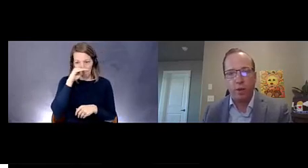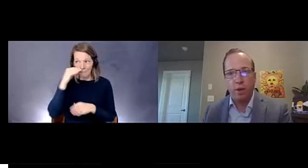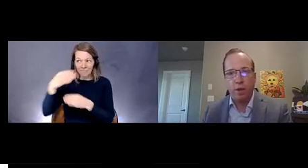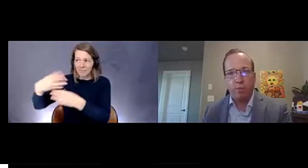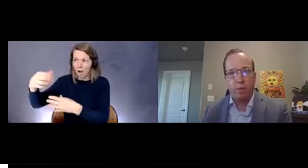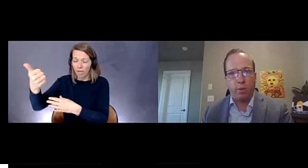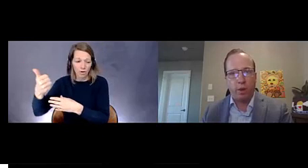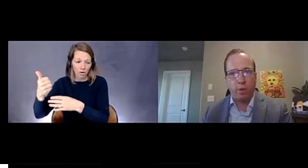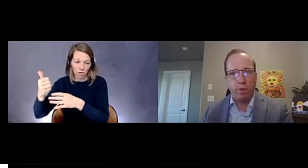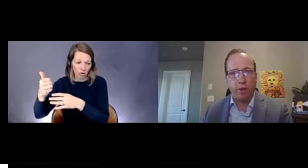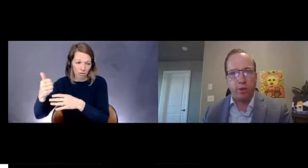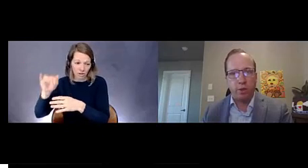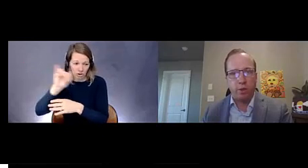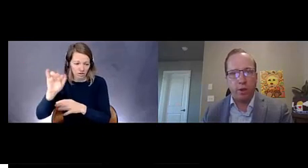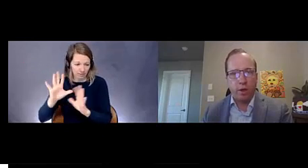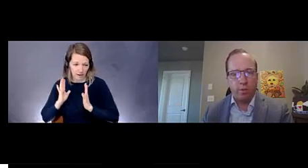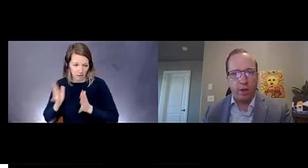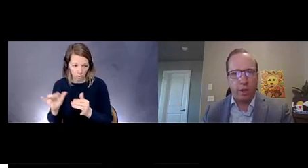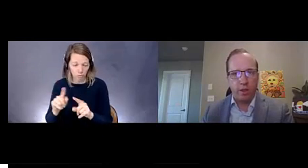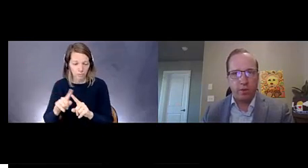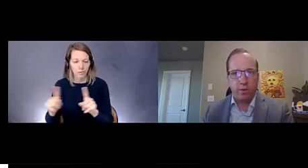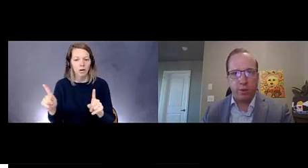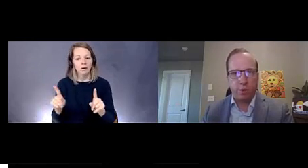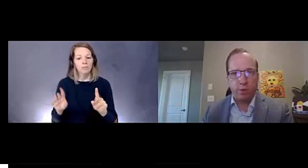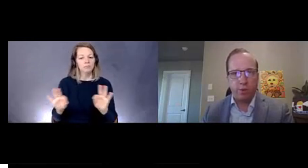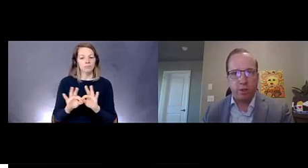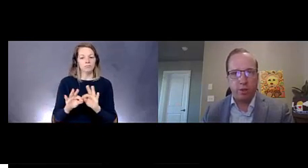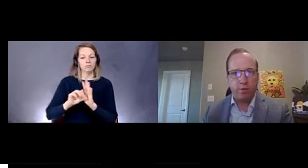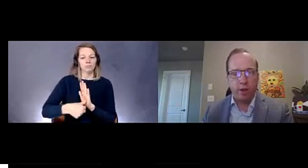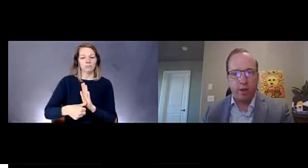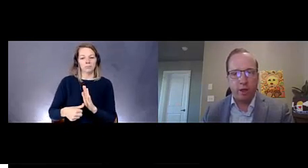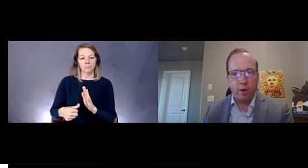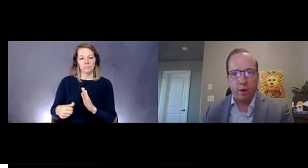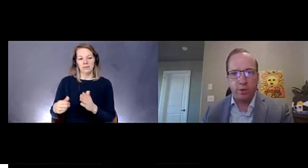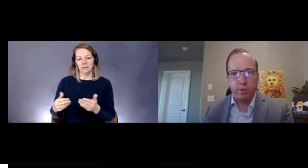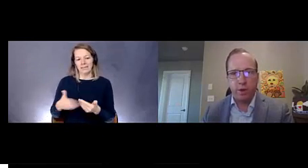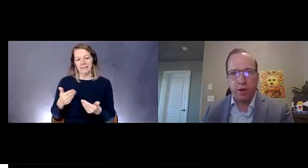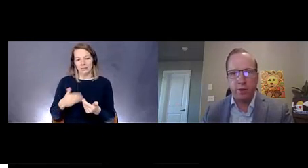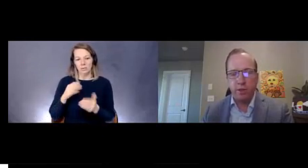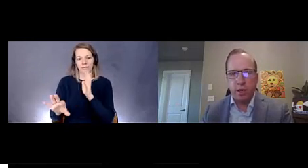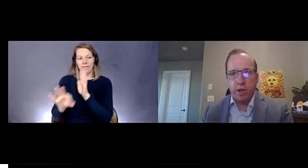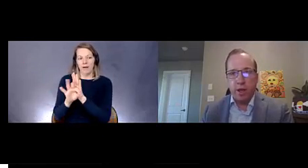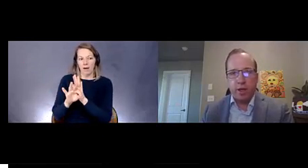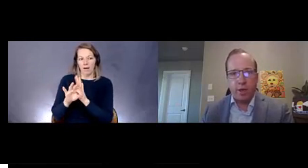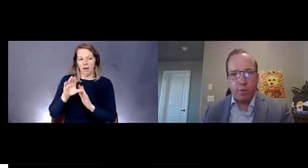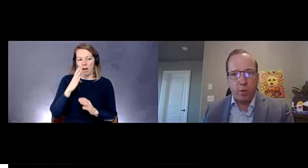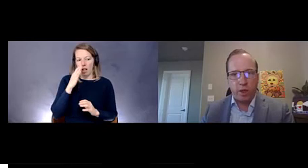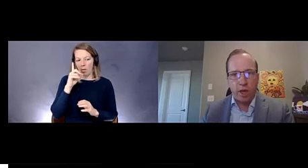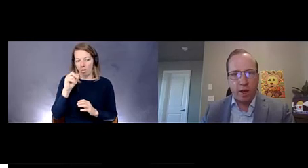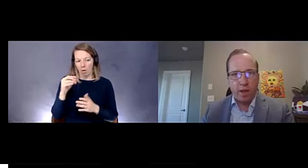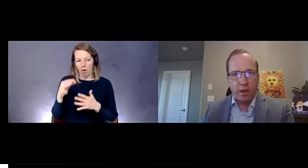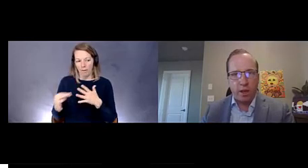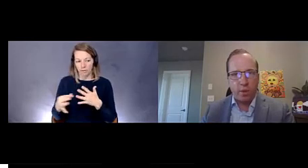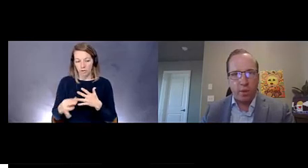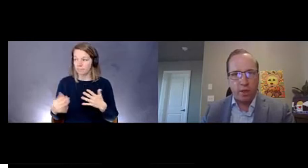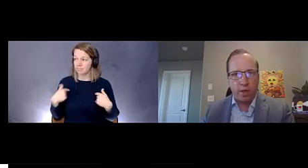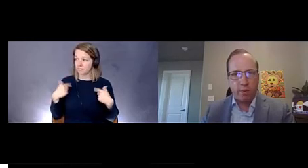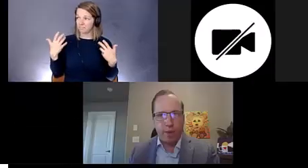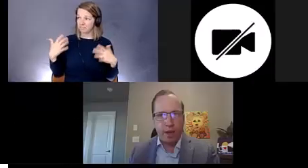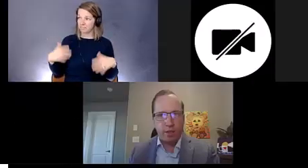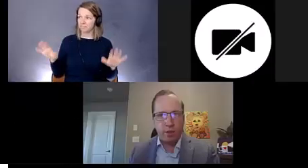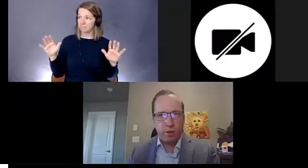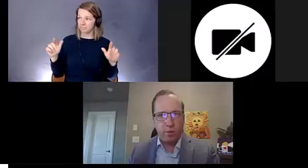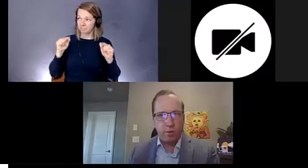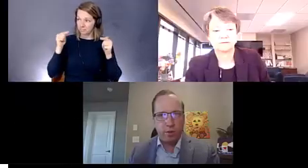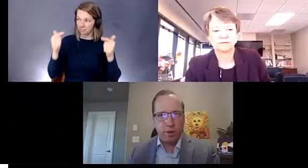do as well. But we really want to make sure that we're making it easier for people to find the Colorado option product. Kim, with that, I think I will kick